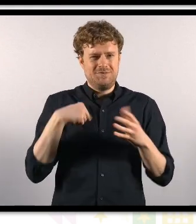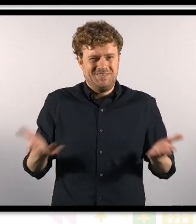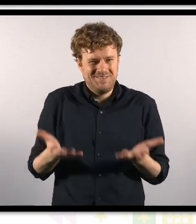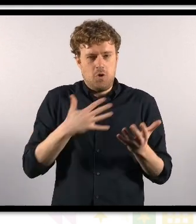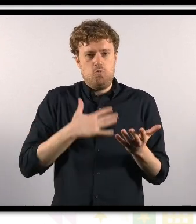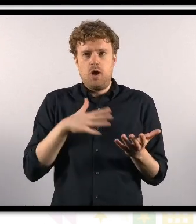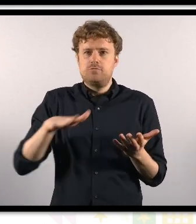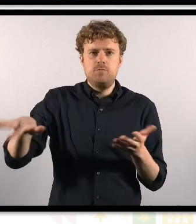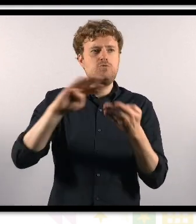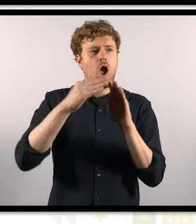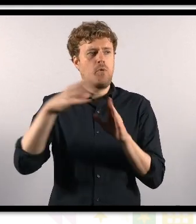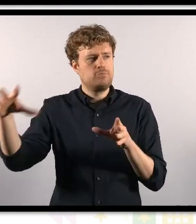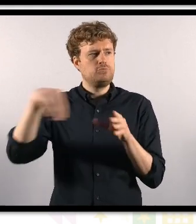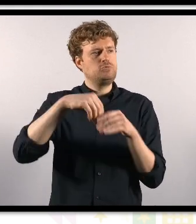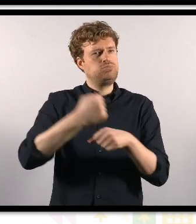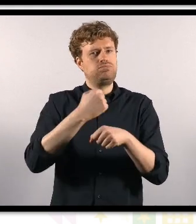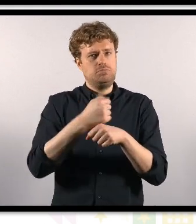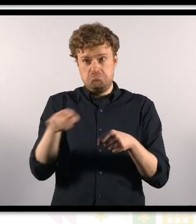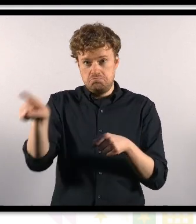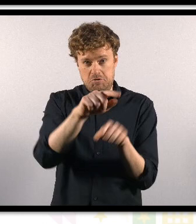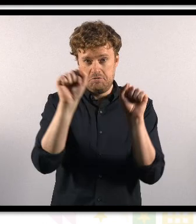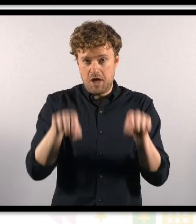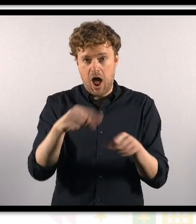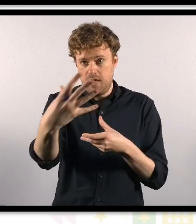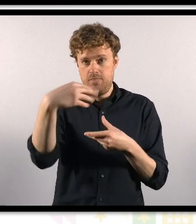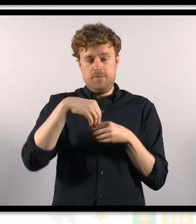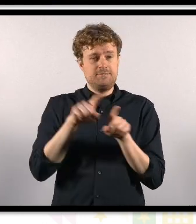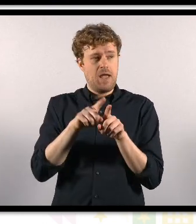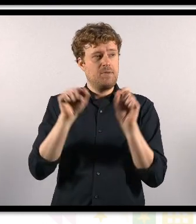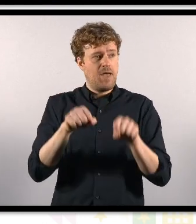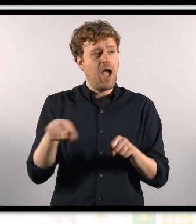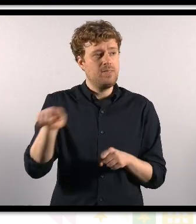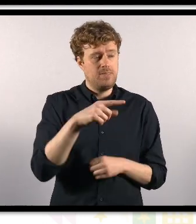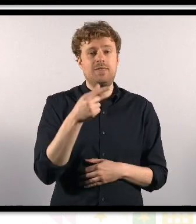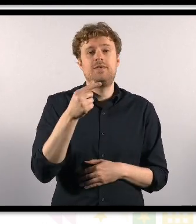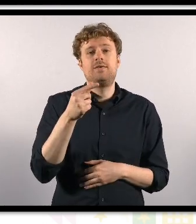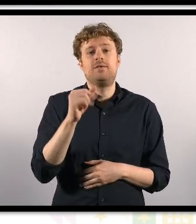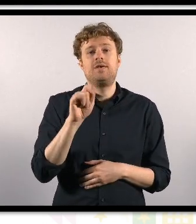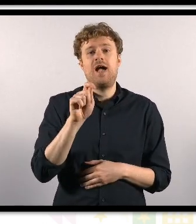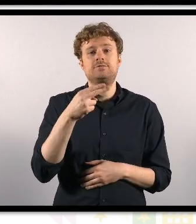I believe we can take Kubernetes to the next 10 million users and beyond. Thank you.